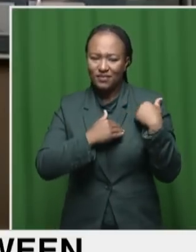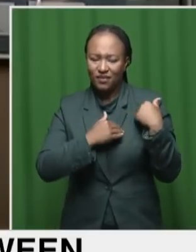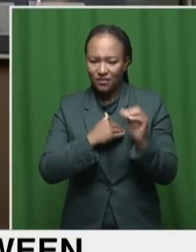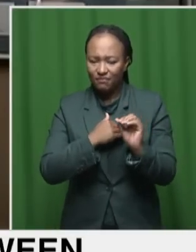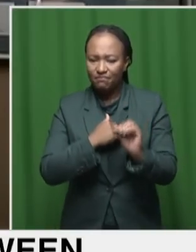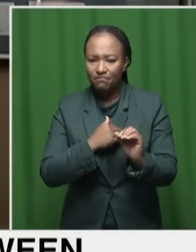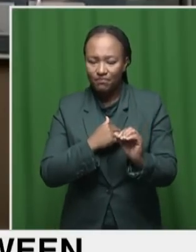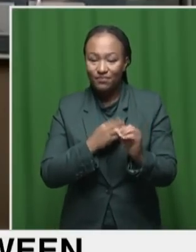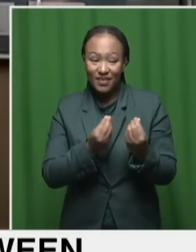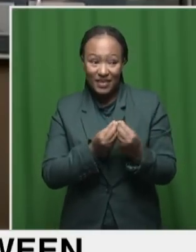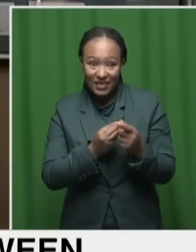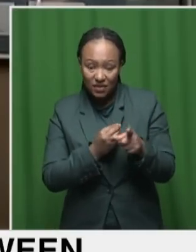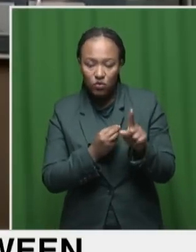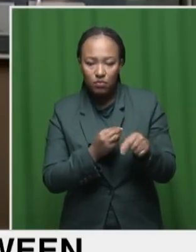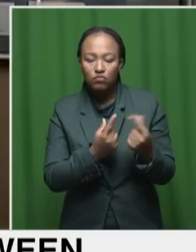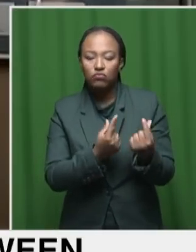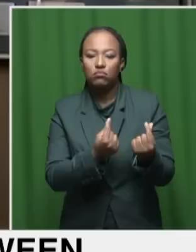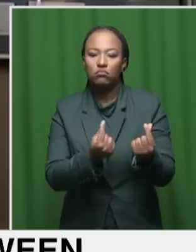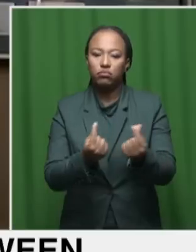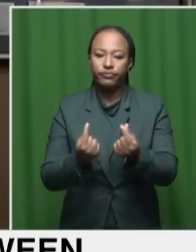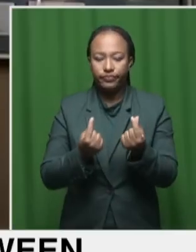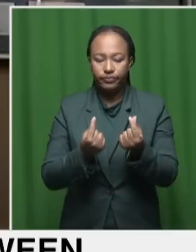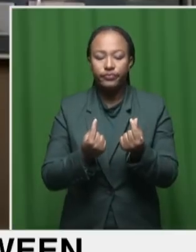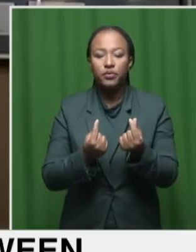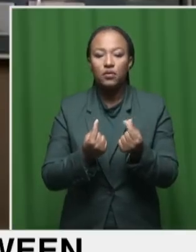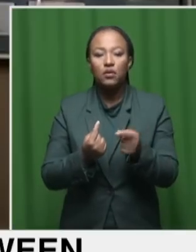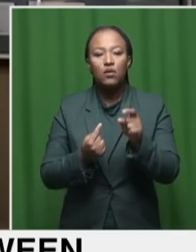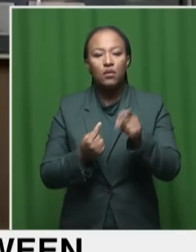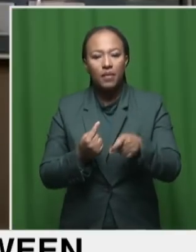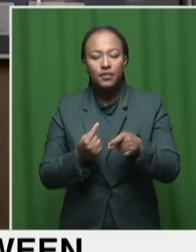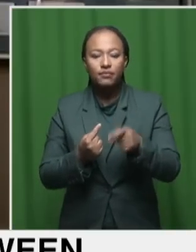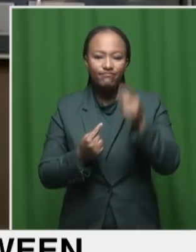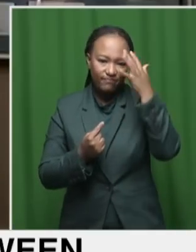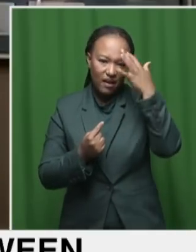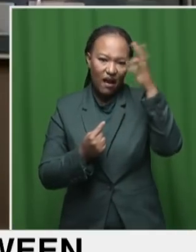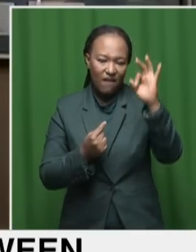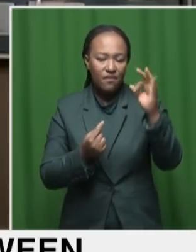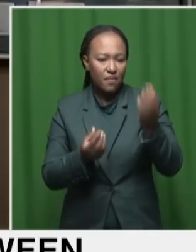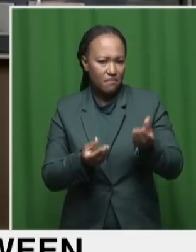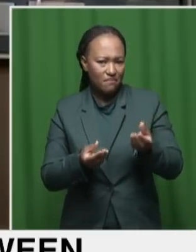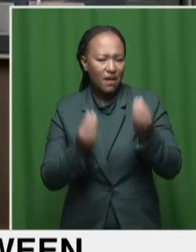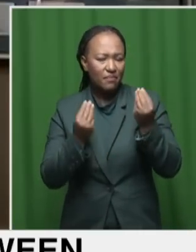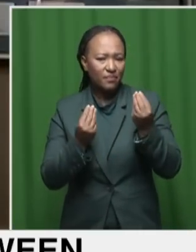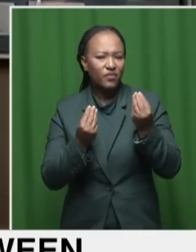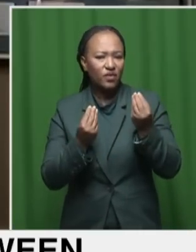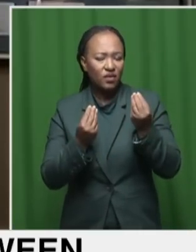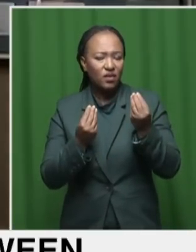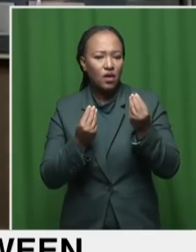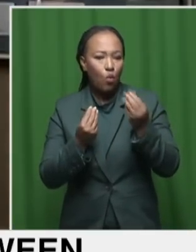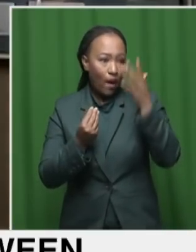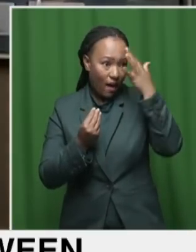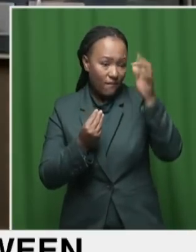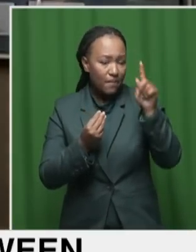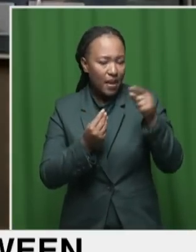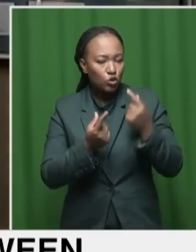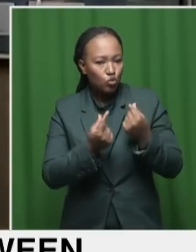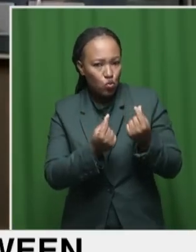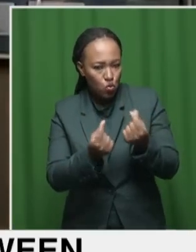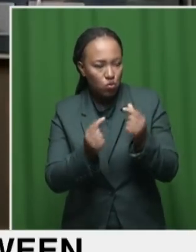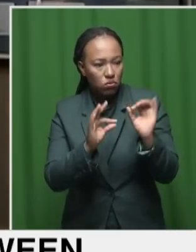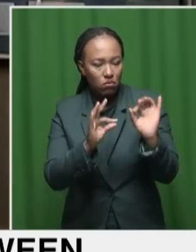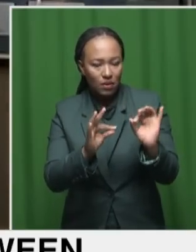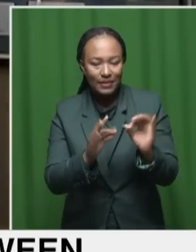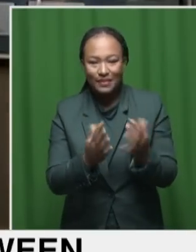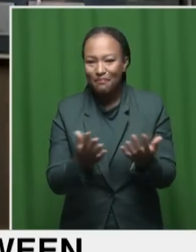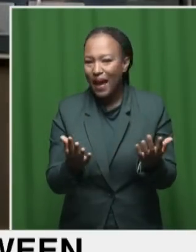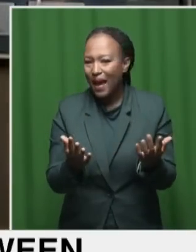the kind of stuff that we need to do. In short, we need to get a government and we need to get a state that is doing what they're supposed to be doing. And I'm